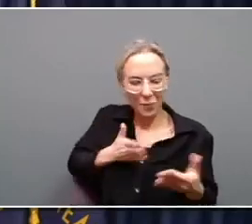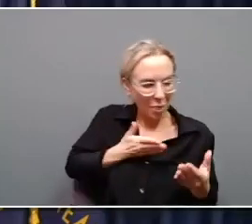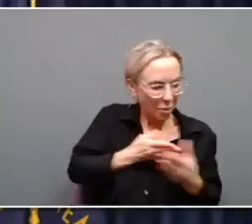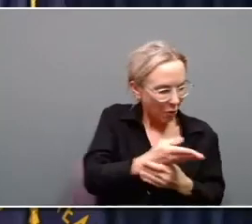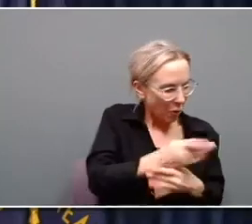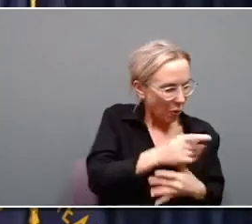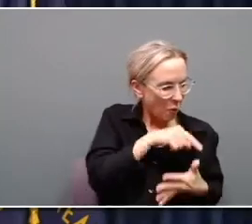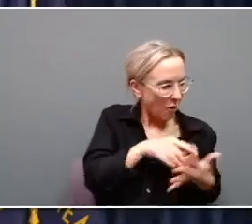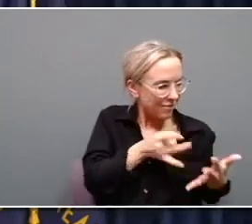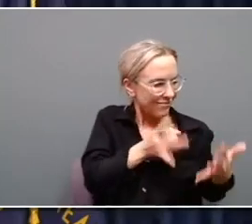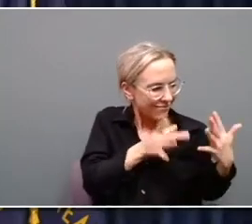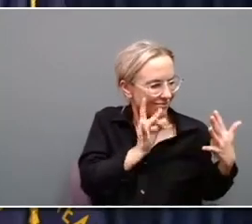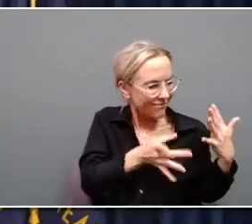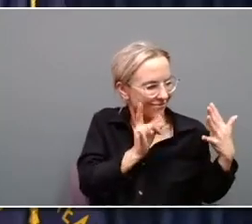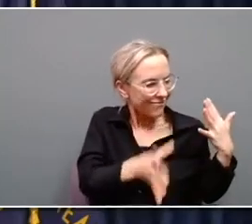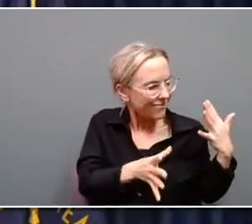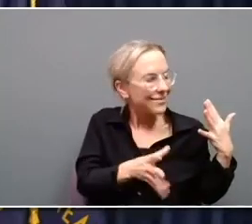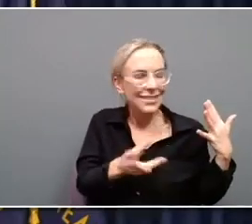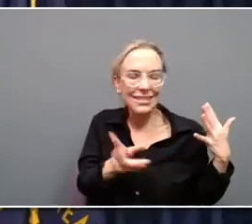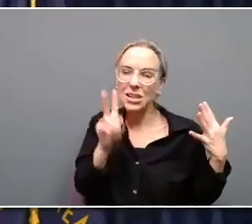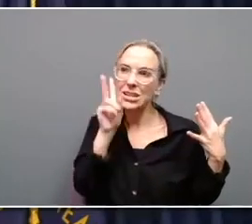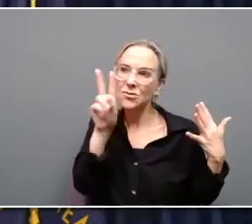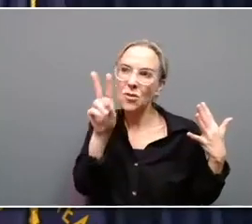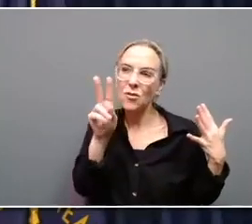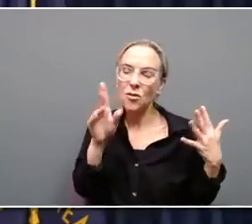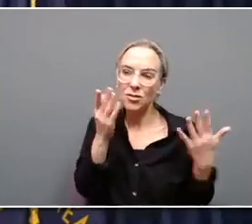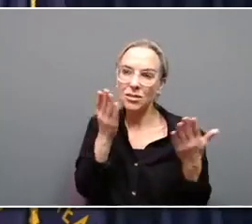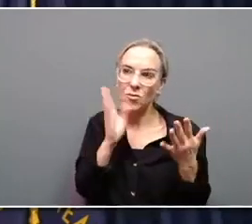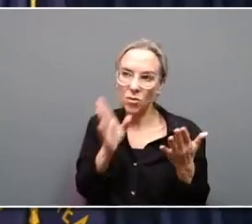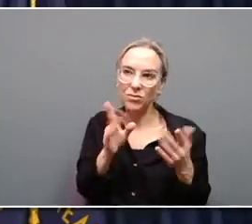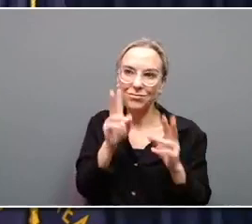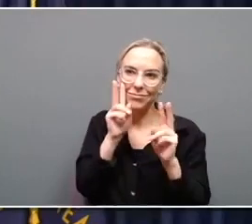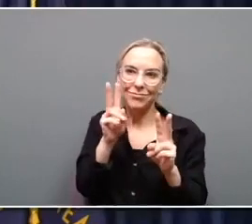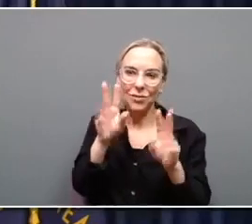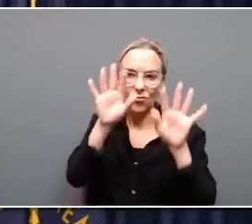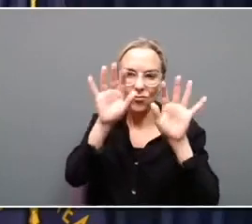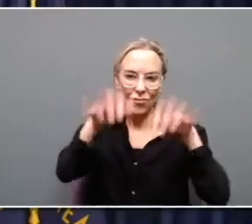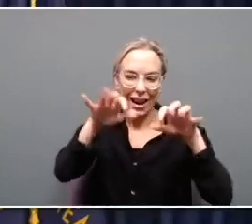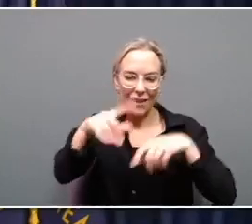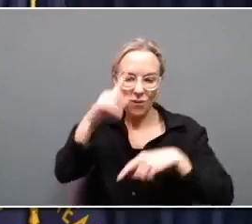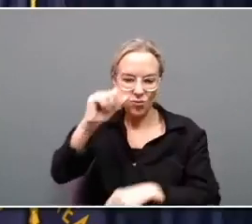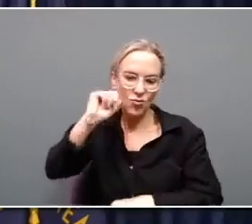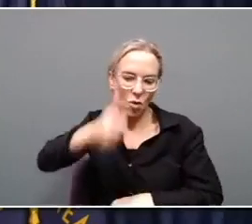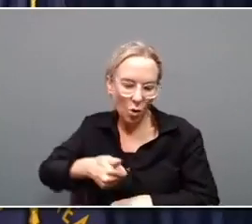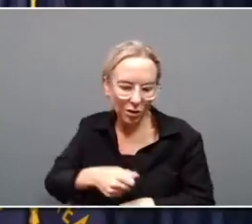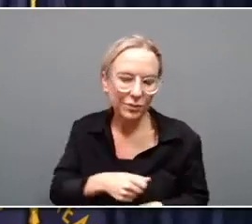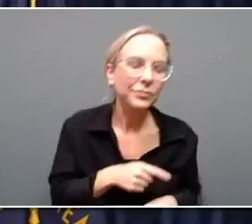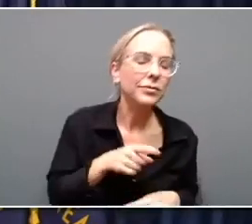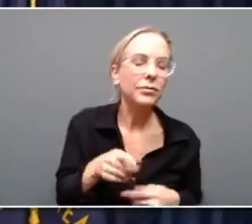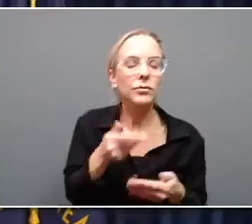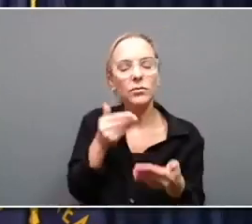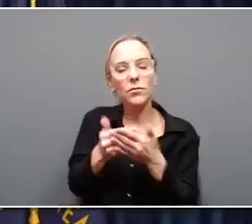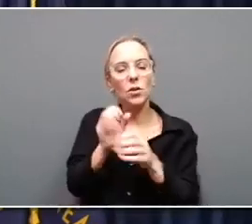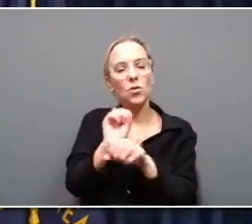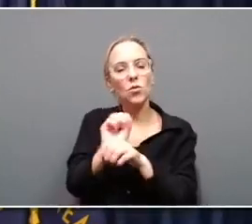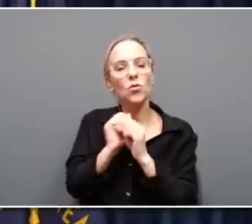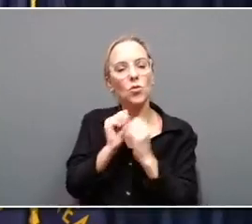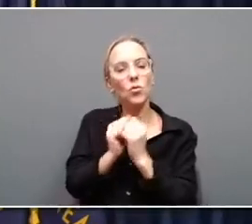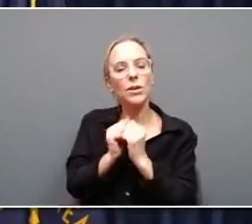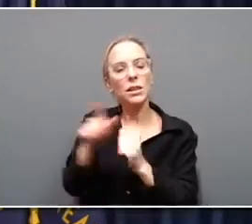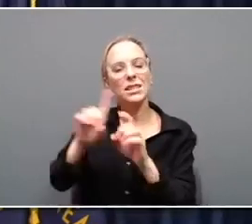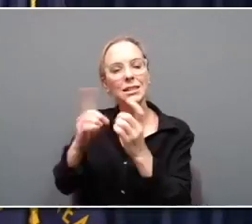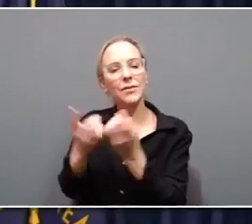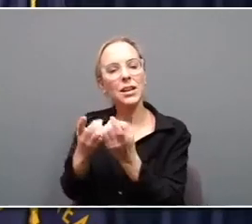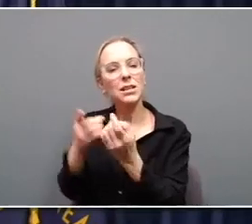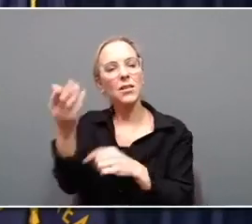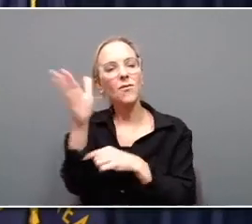some in the forecast for tomorrow. Meanwhile, the Kentucky Emergency Management is working closely with the Division of Forestry, is doing an excellent job,